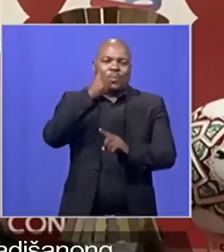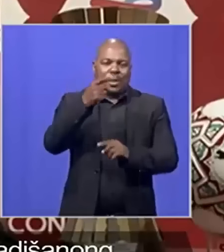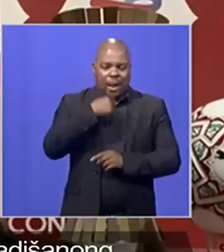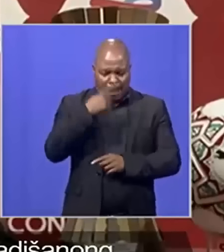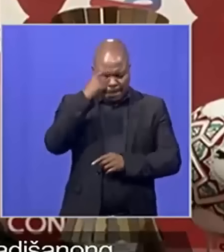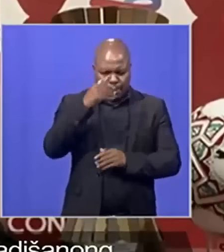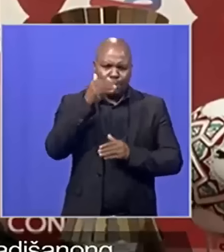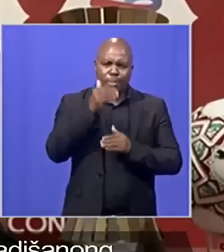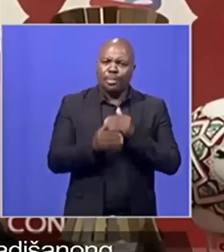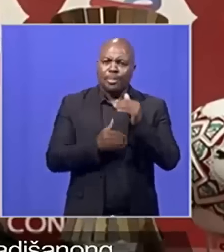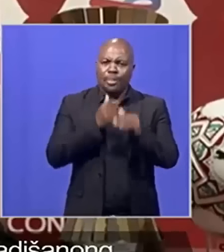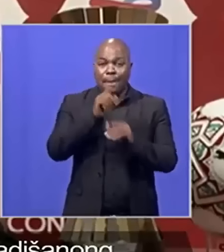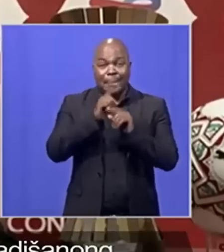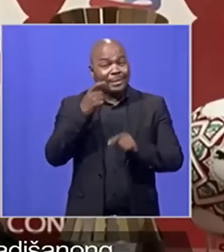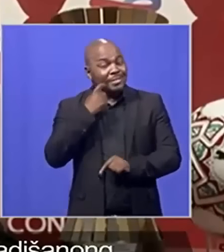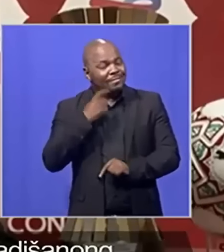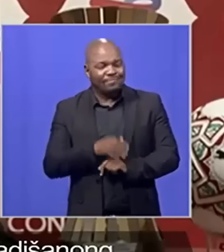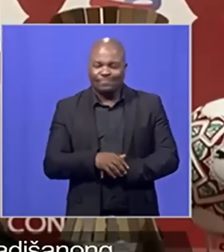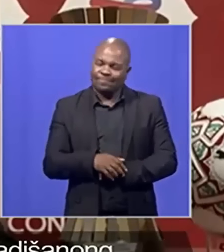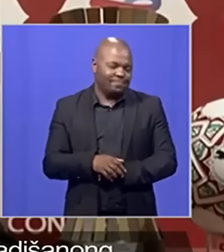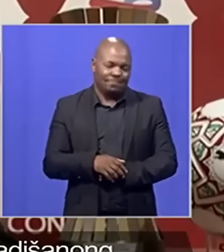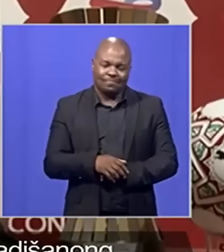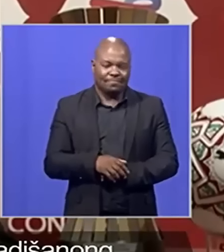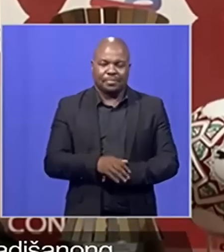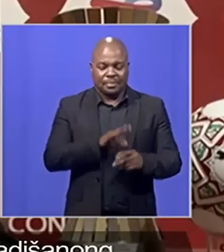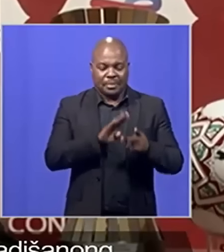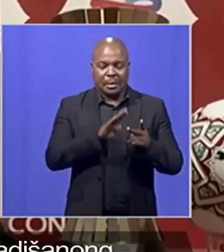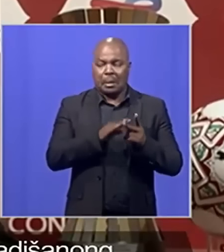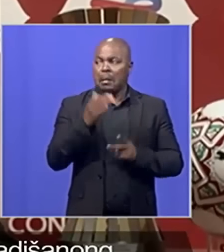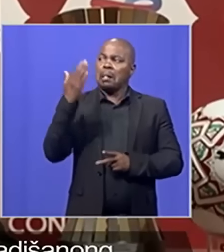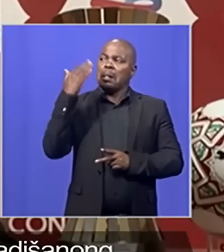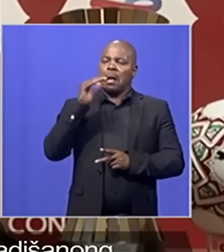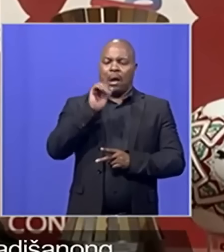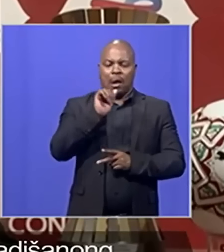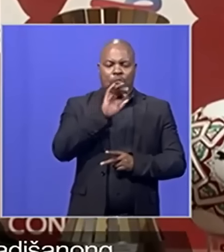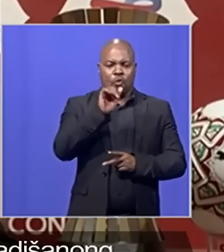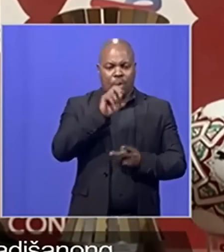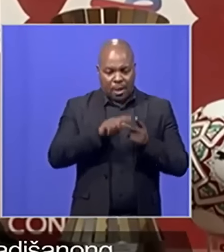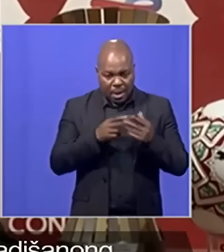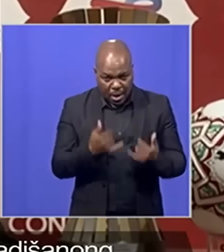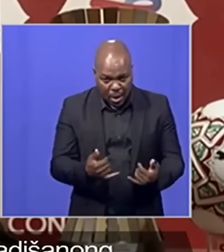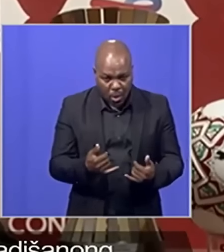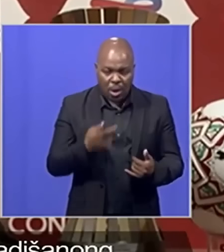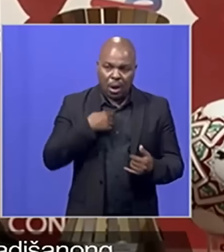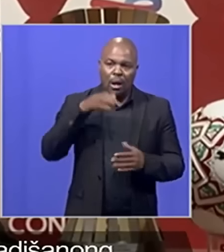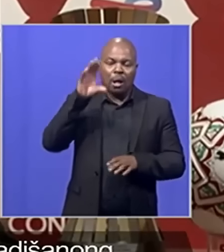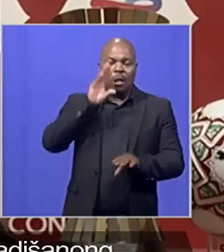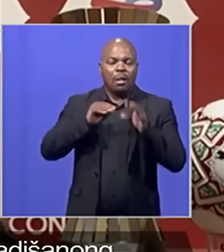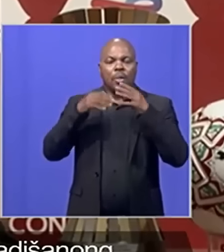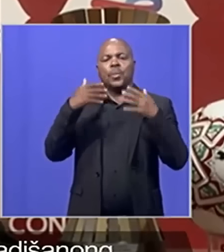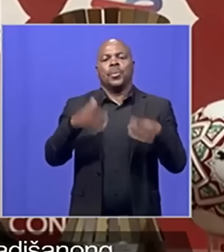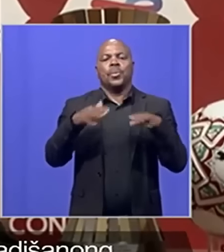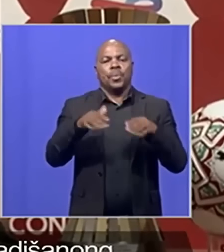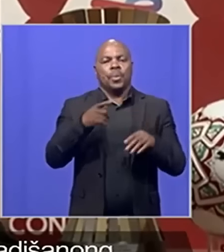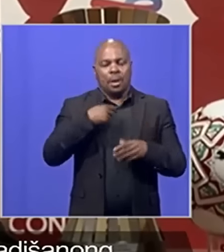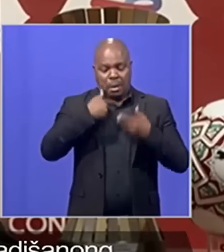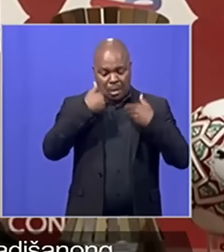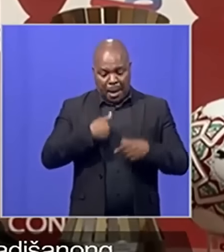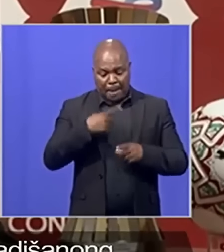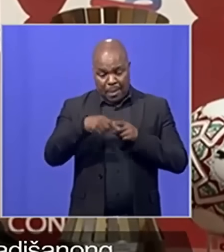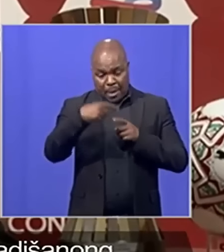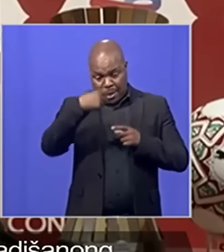path, which is not going to be easy. But of course, I think from the last AFCON to this one, I think I've upgraded a lot, even as a player and as a man.